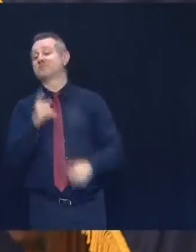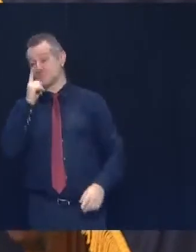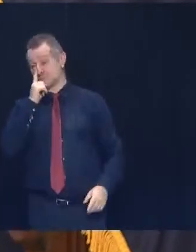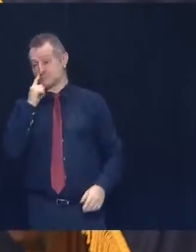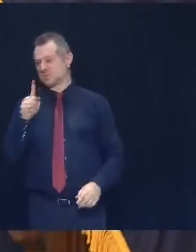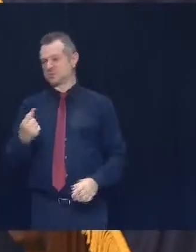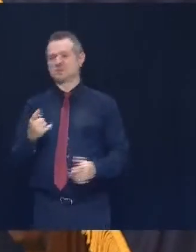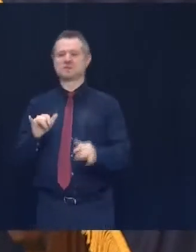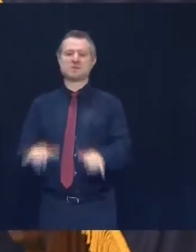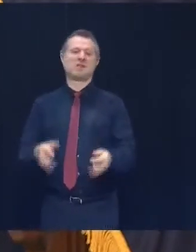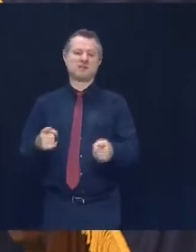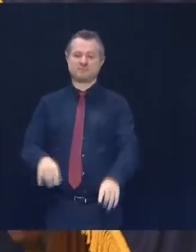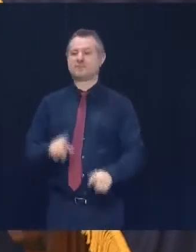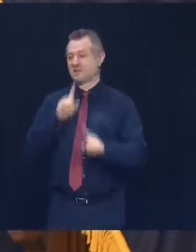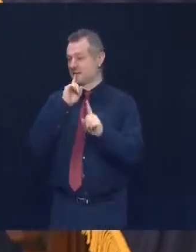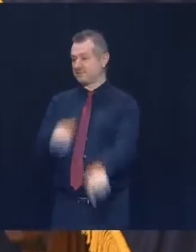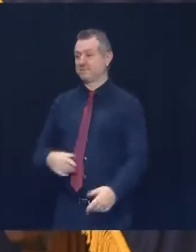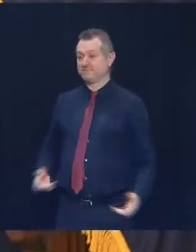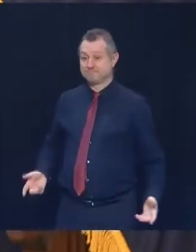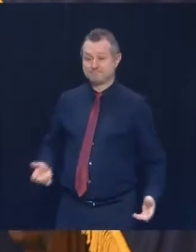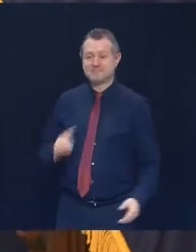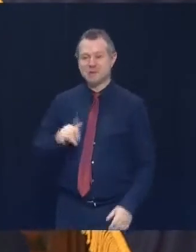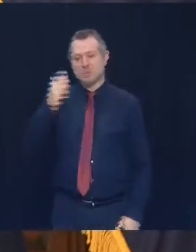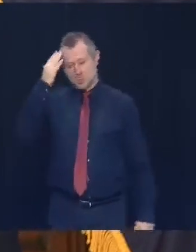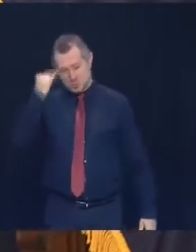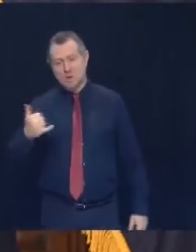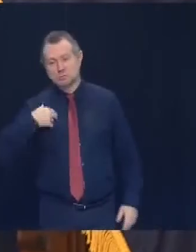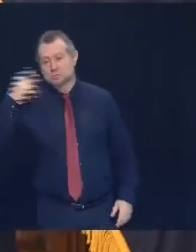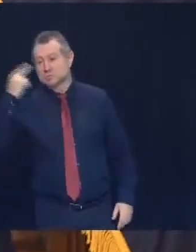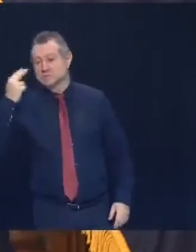And that's why I rail against it all the time.